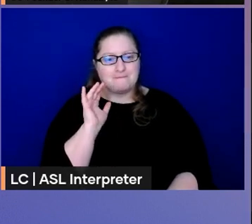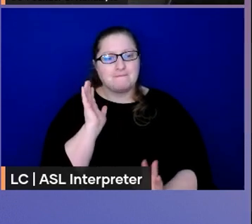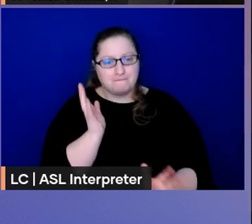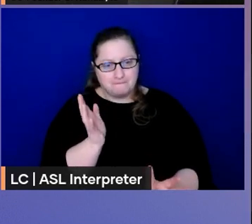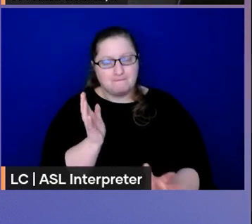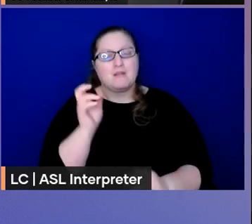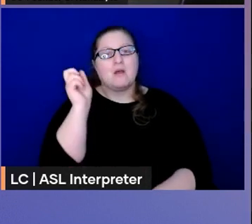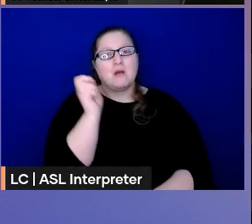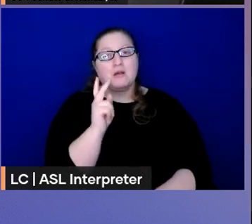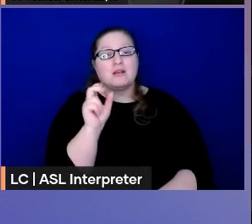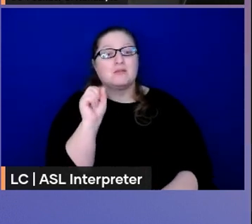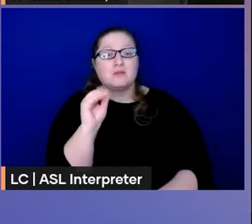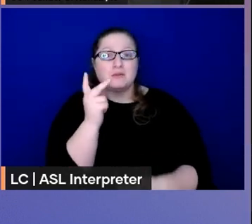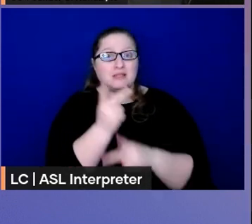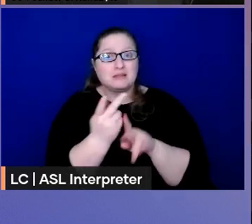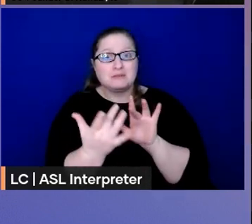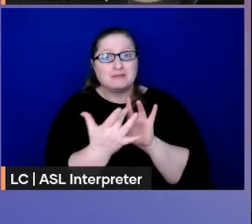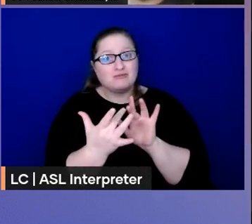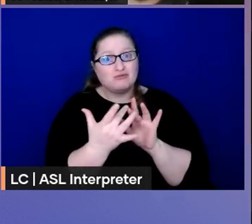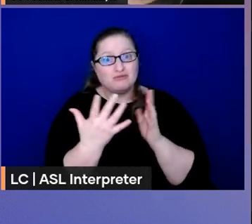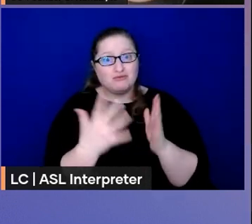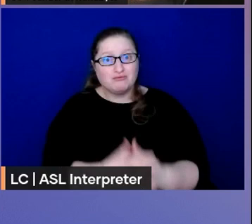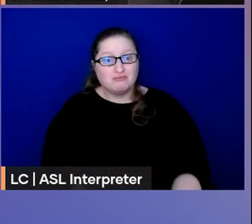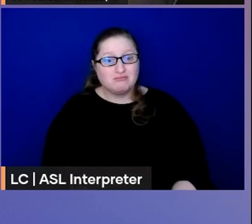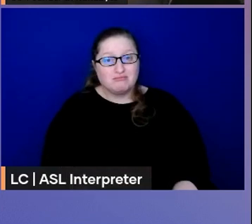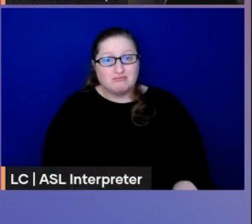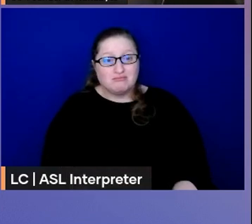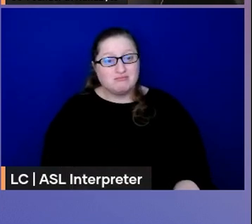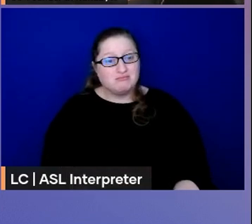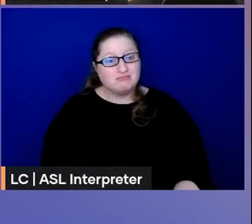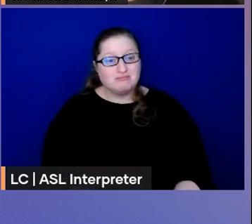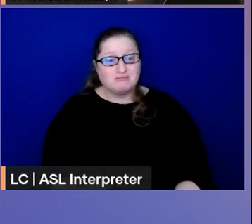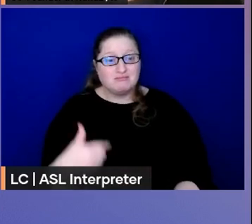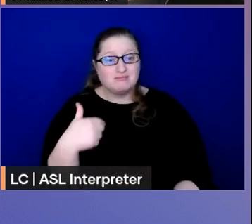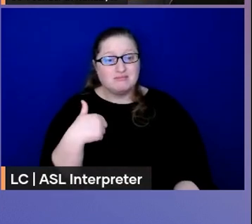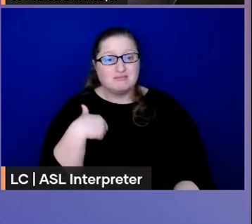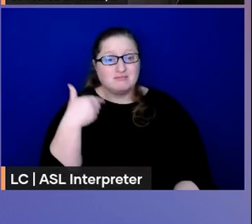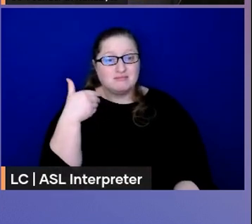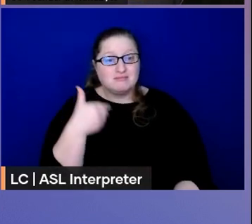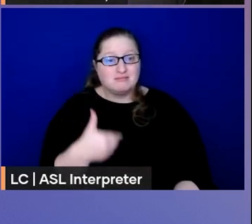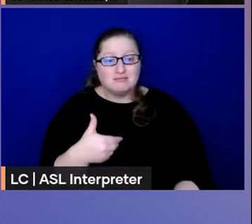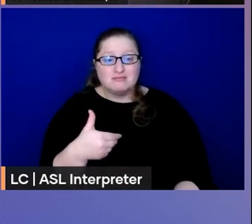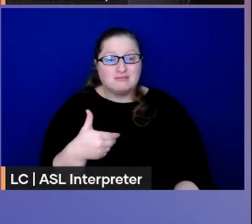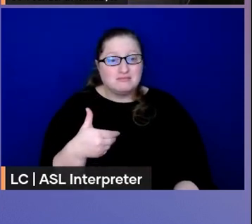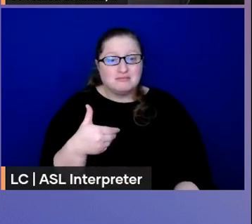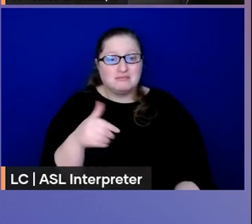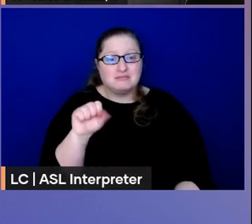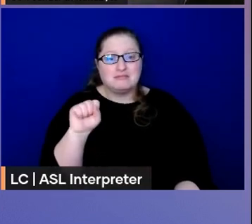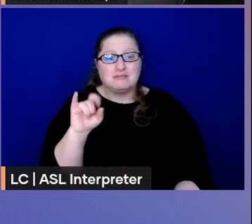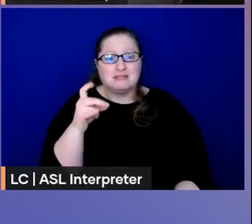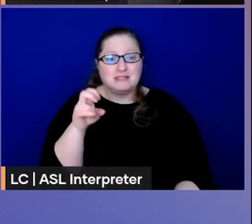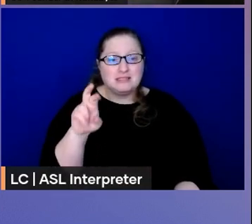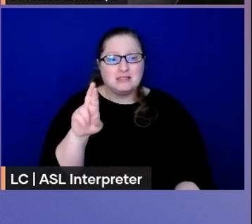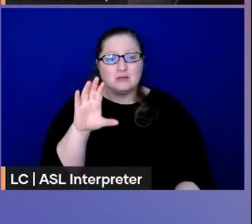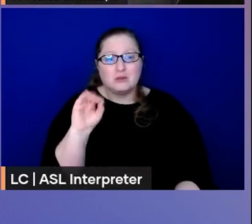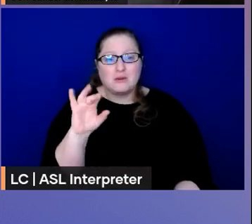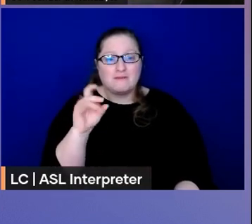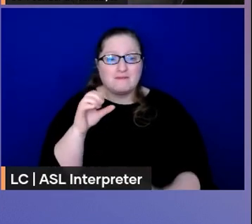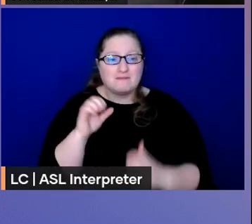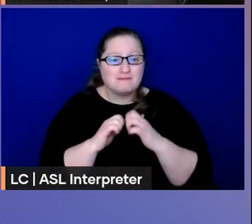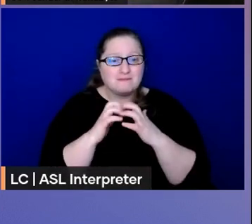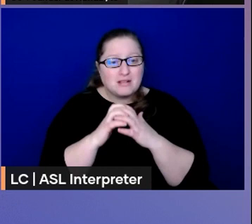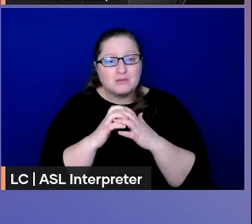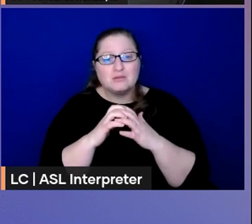So let's keep in touch. I am a senior consultant at Hanabyte. I am on LinkedIn, and you get my